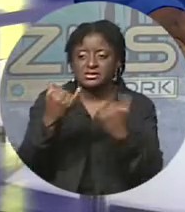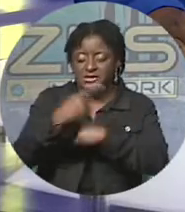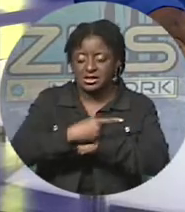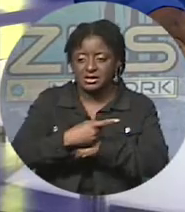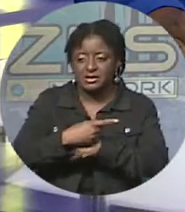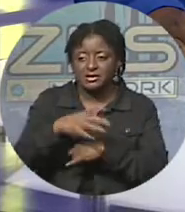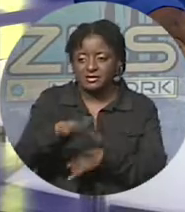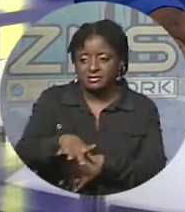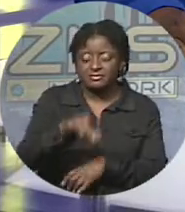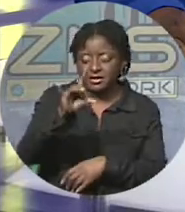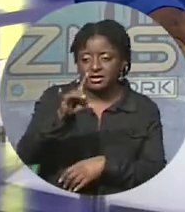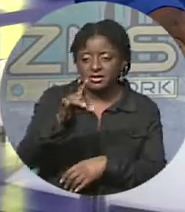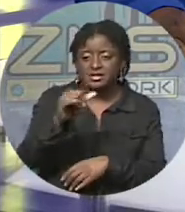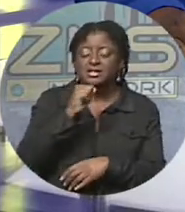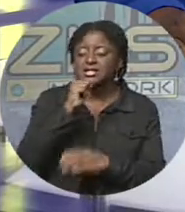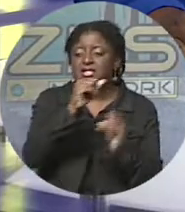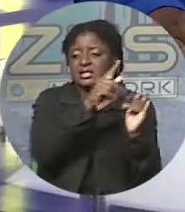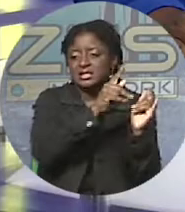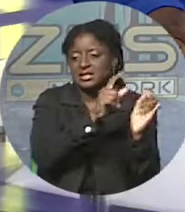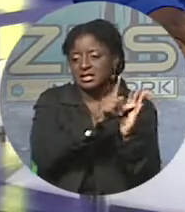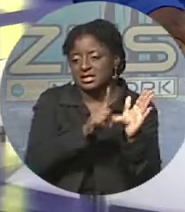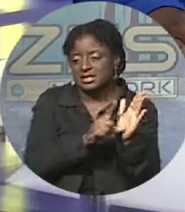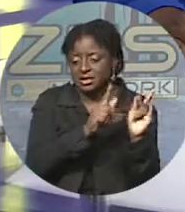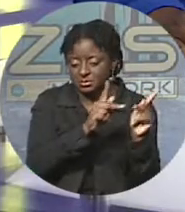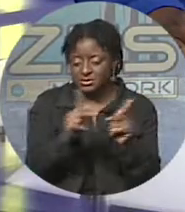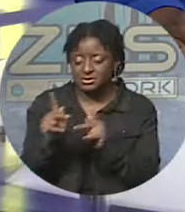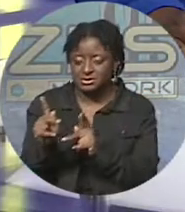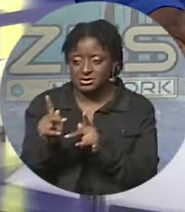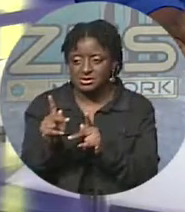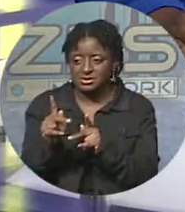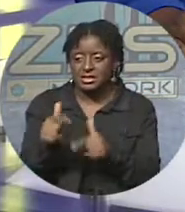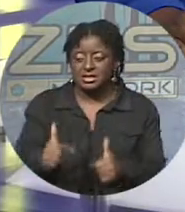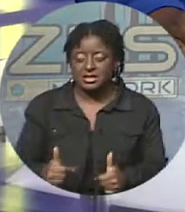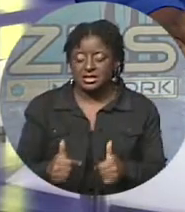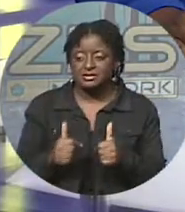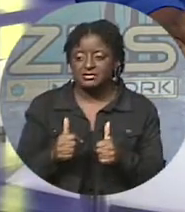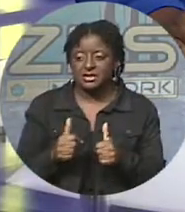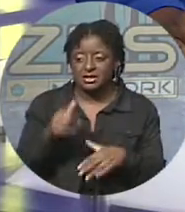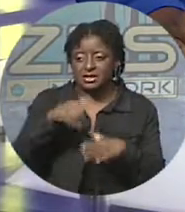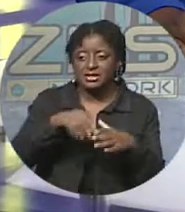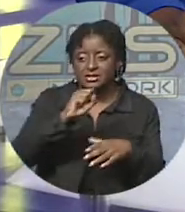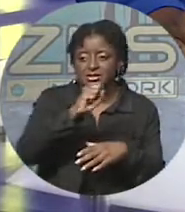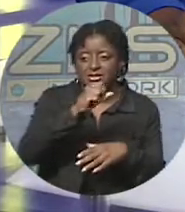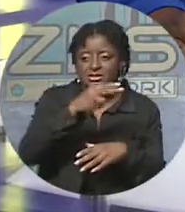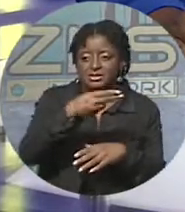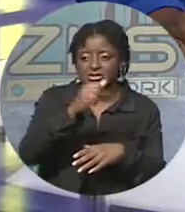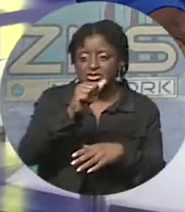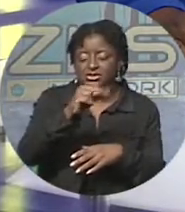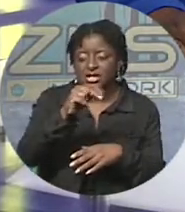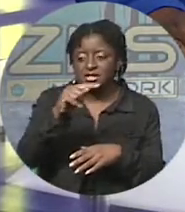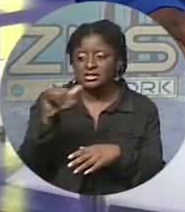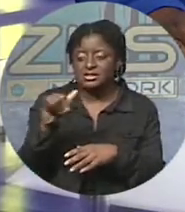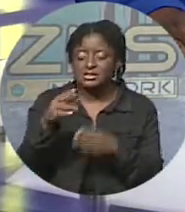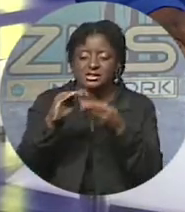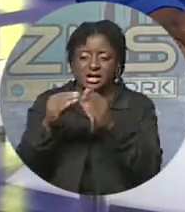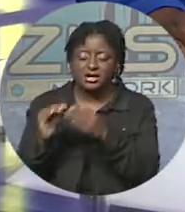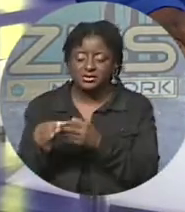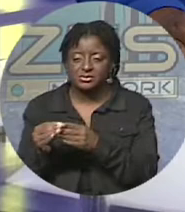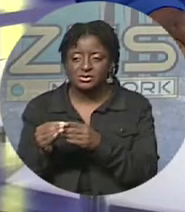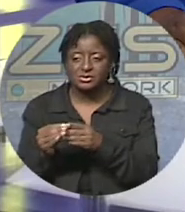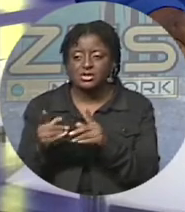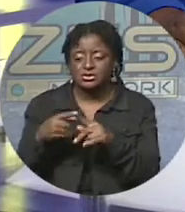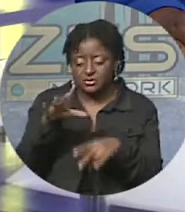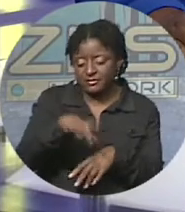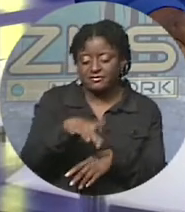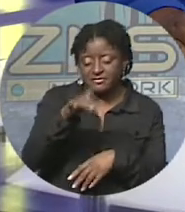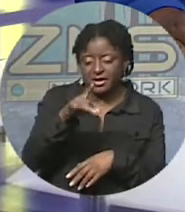migrants residing in shanty towns in those areas. And it's a joint partnership aimed at tackling the influx of illegal migrants who are not only squatting on land,